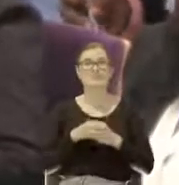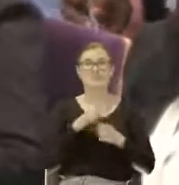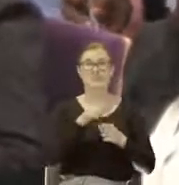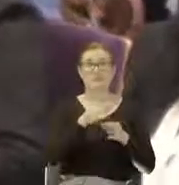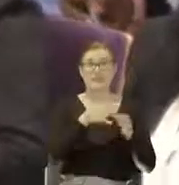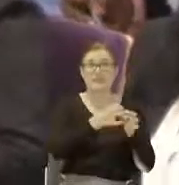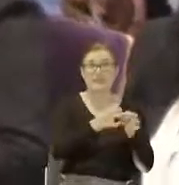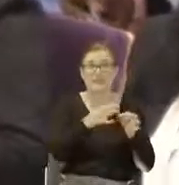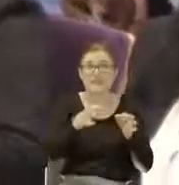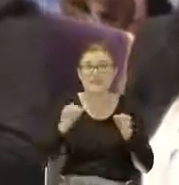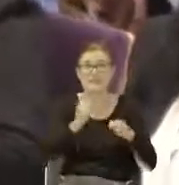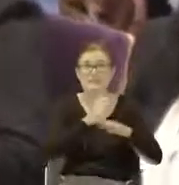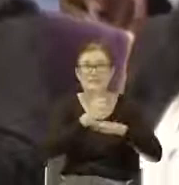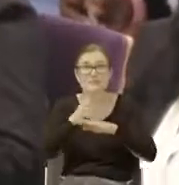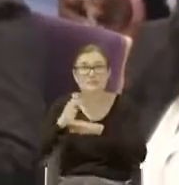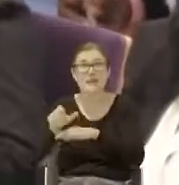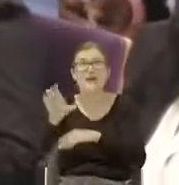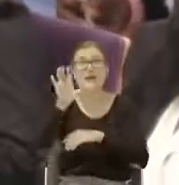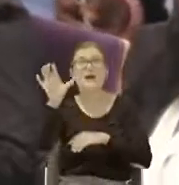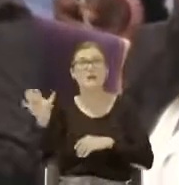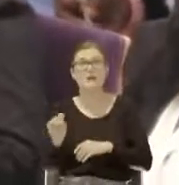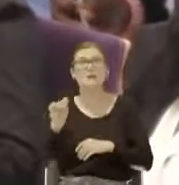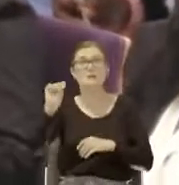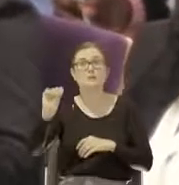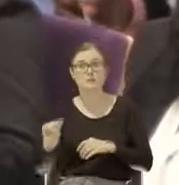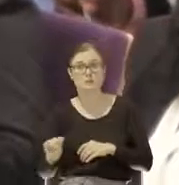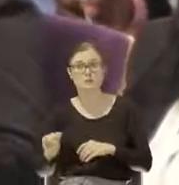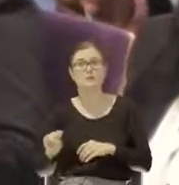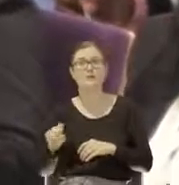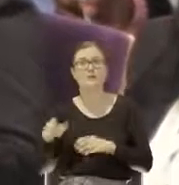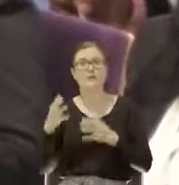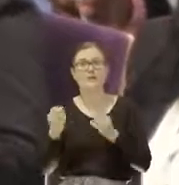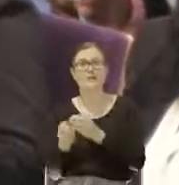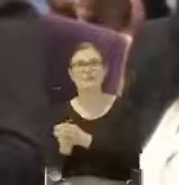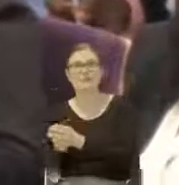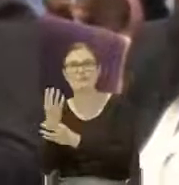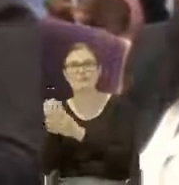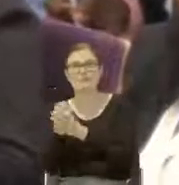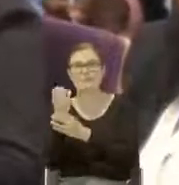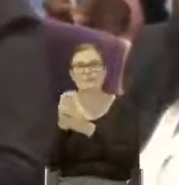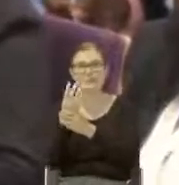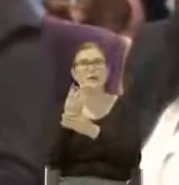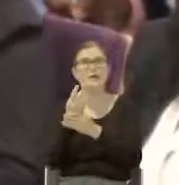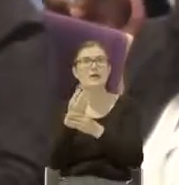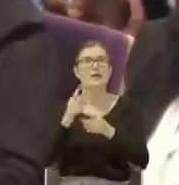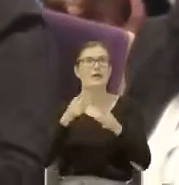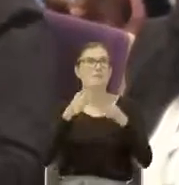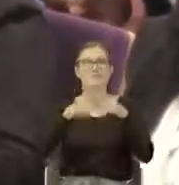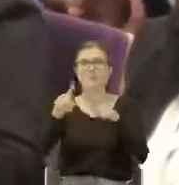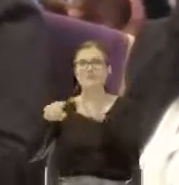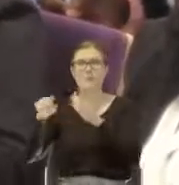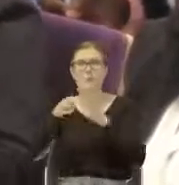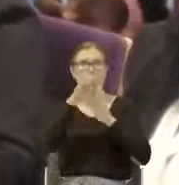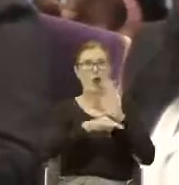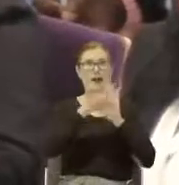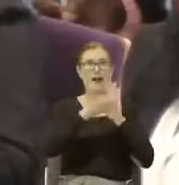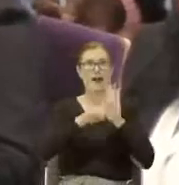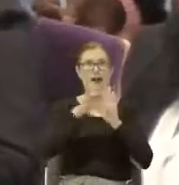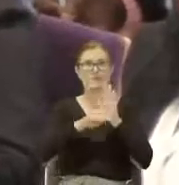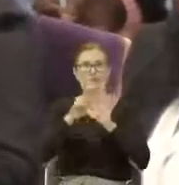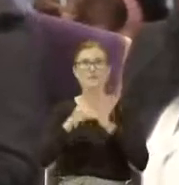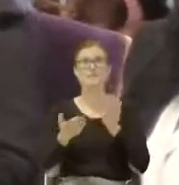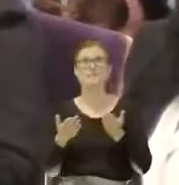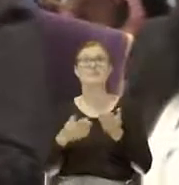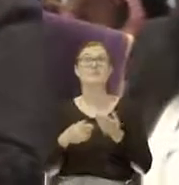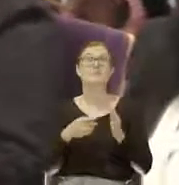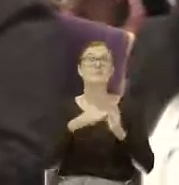various programs that are dealing with issues of services and issues of